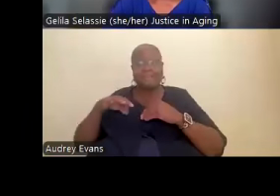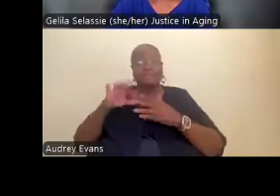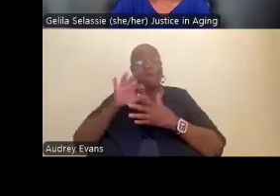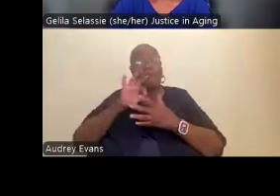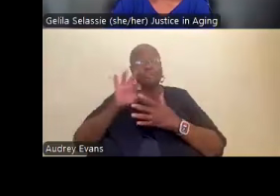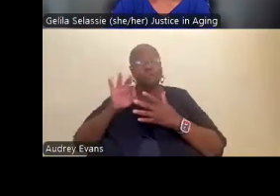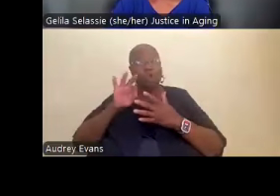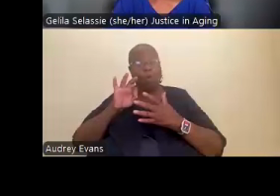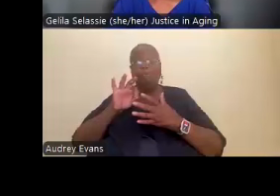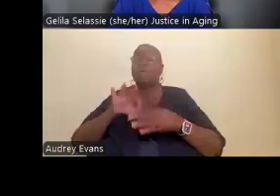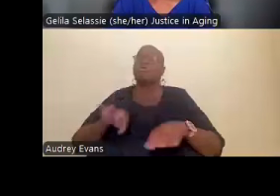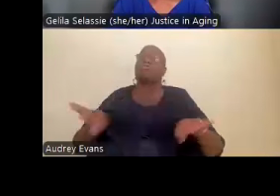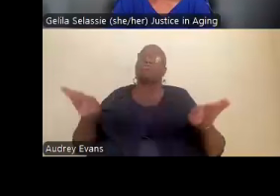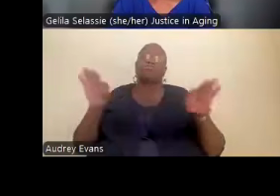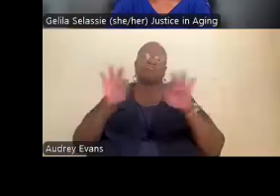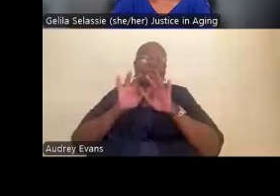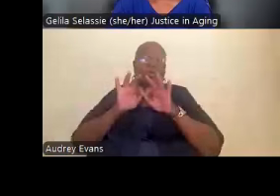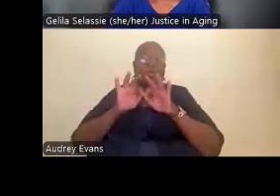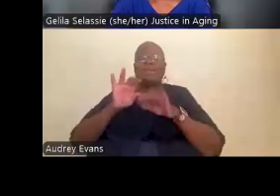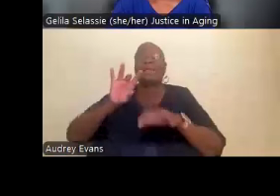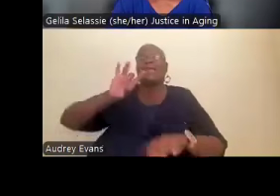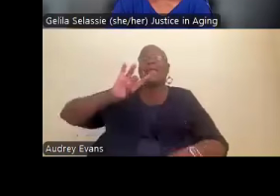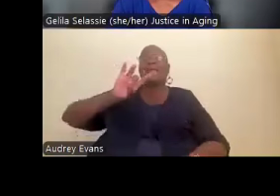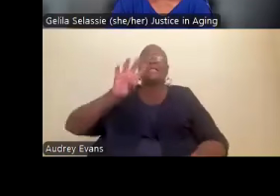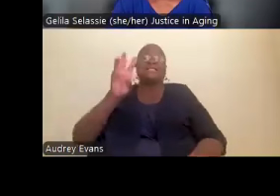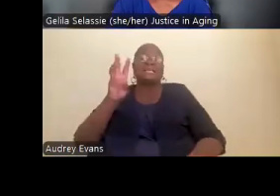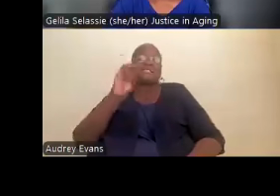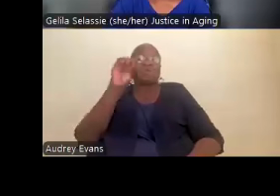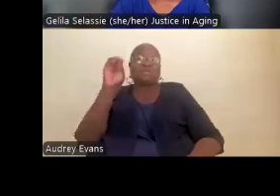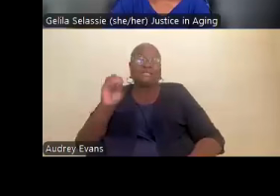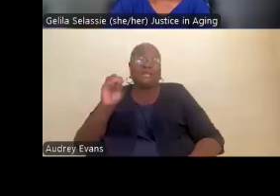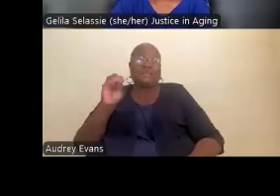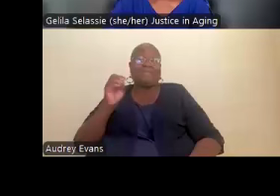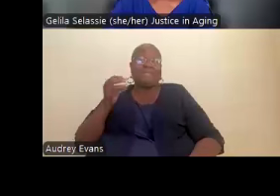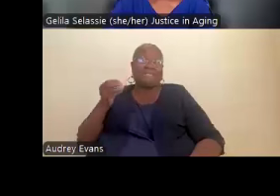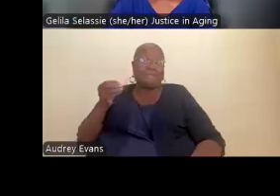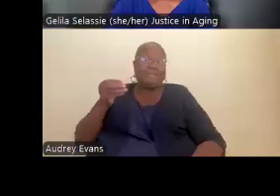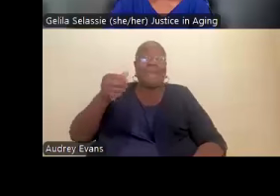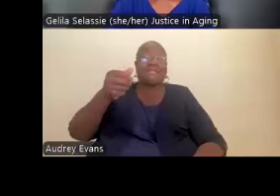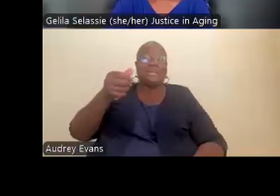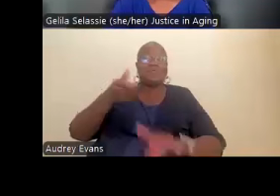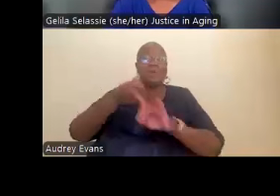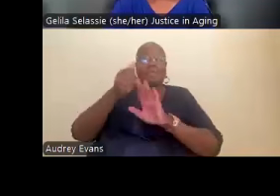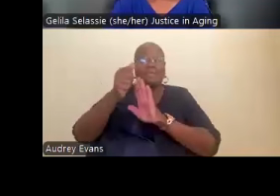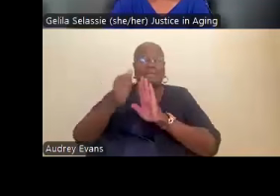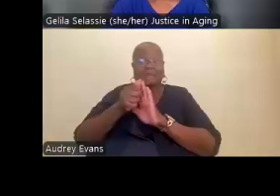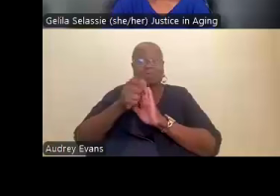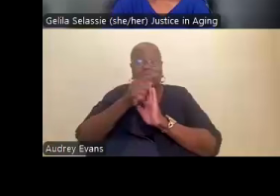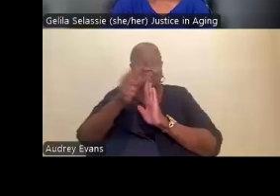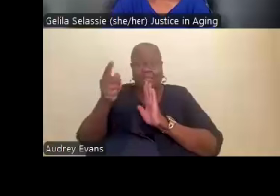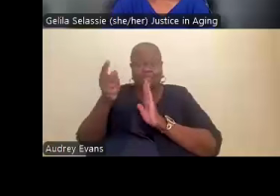are critical. And 86% of the spending that states spend on these optional